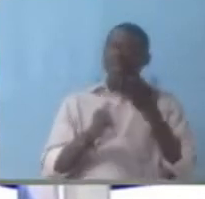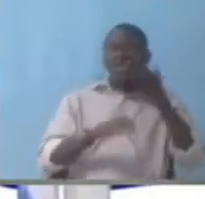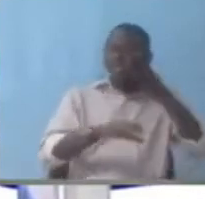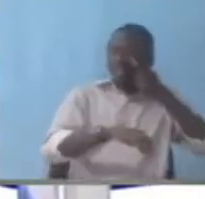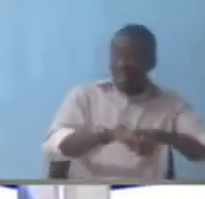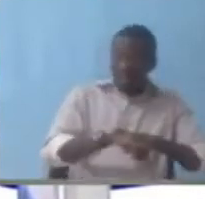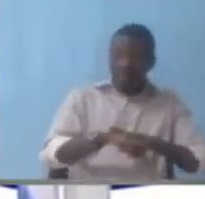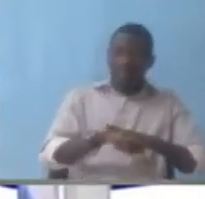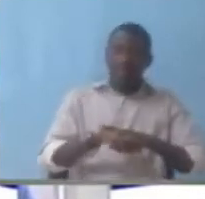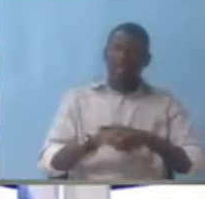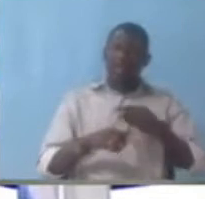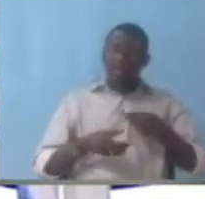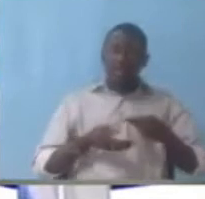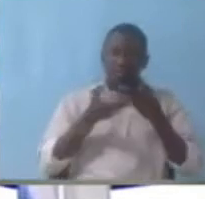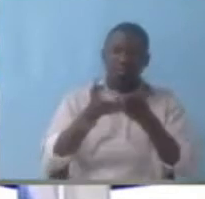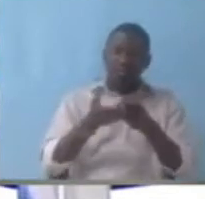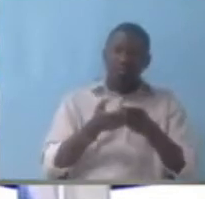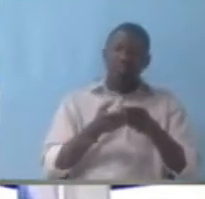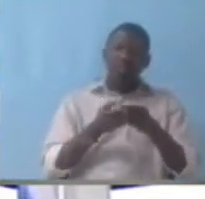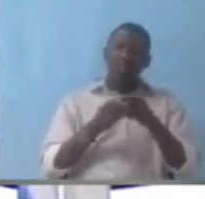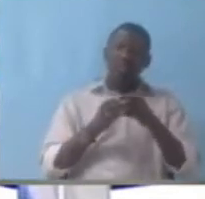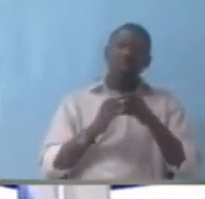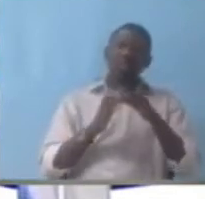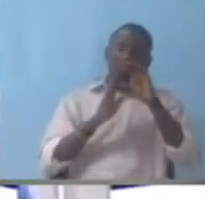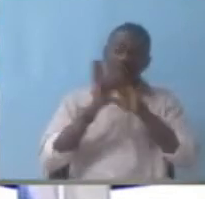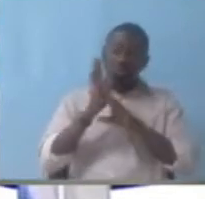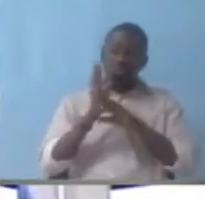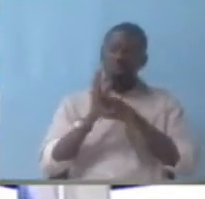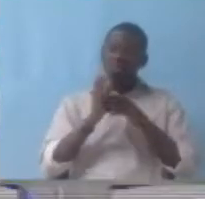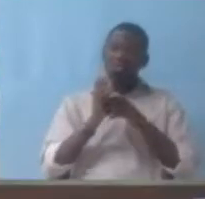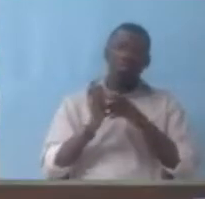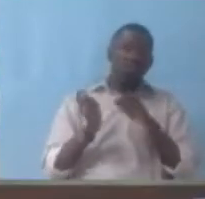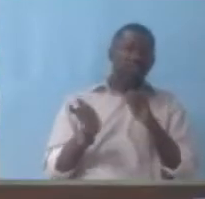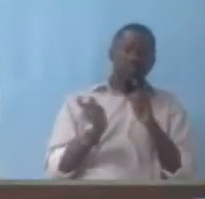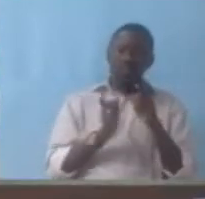any provision of the constitution was in conflict with the particular